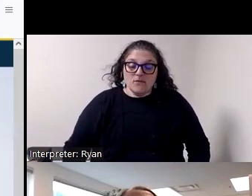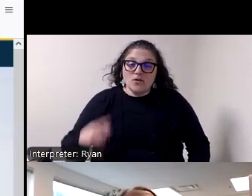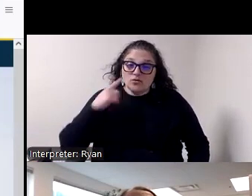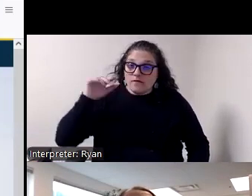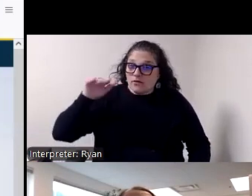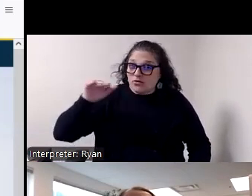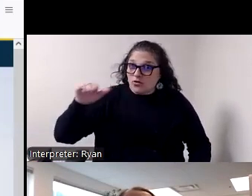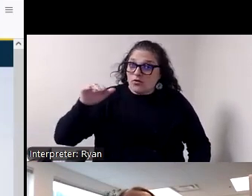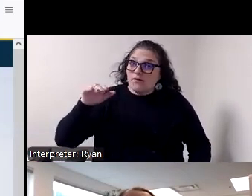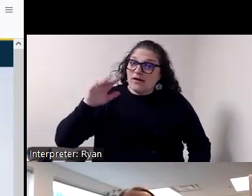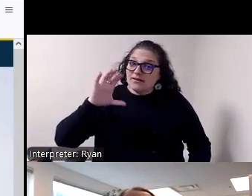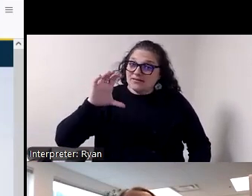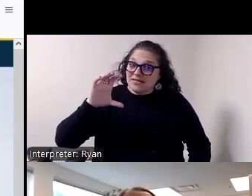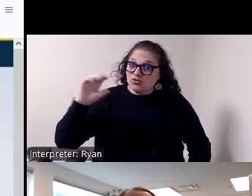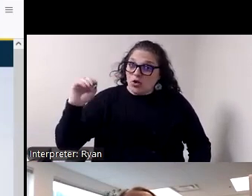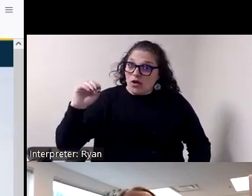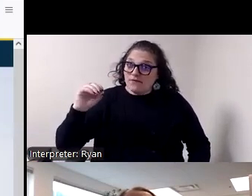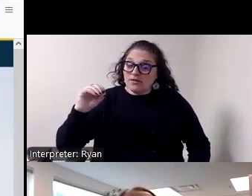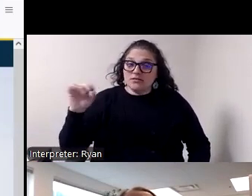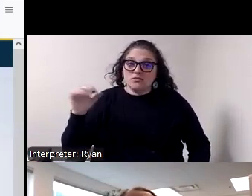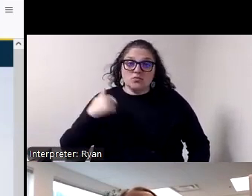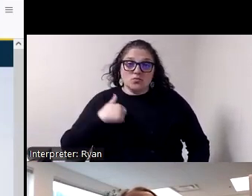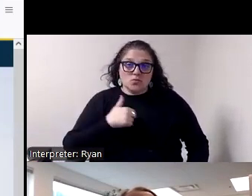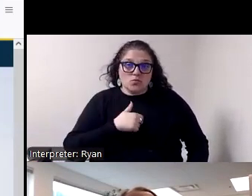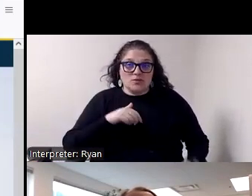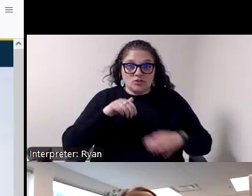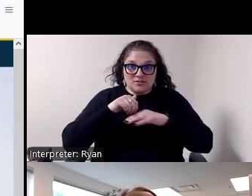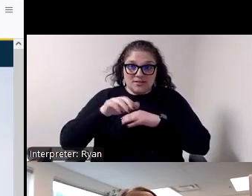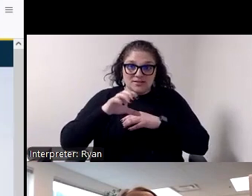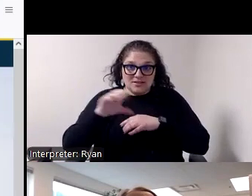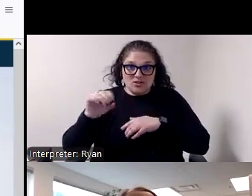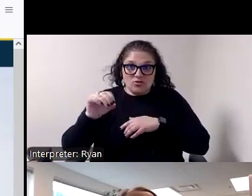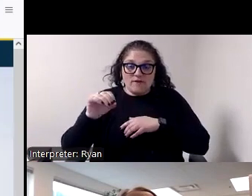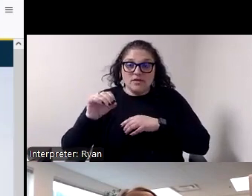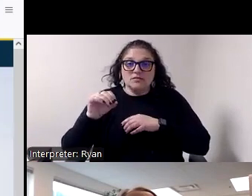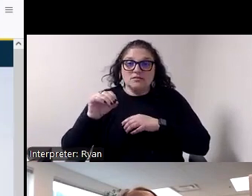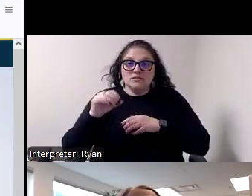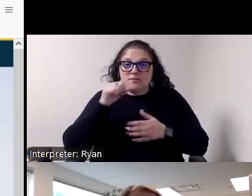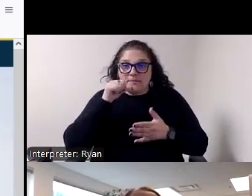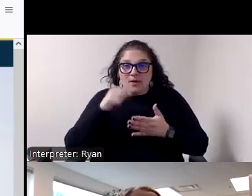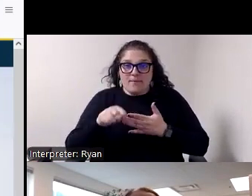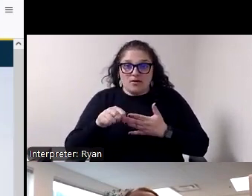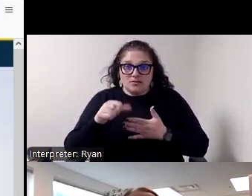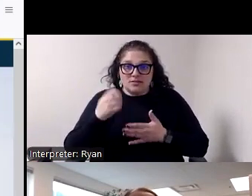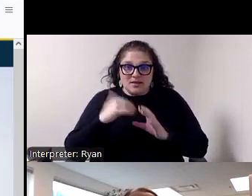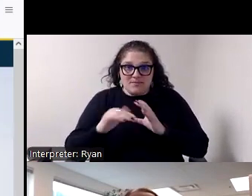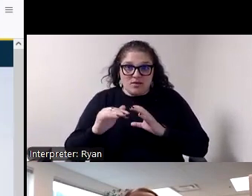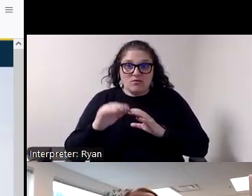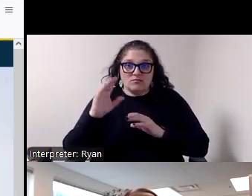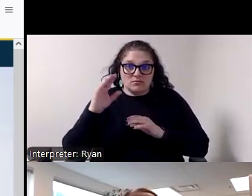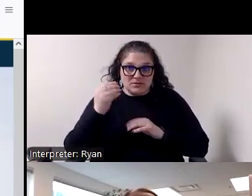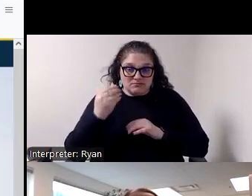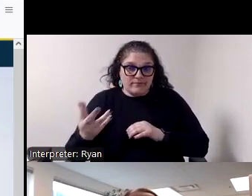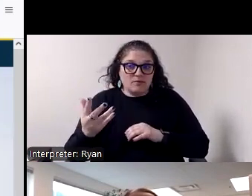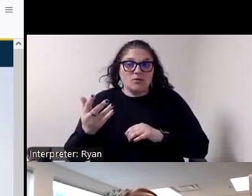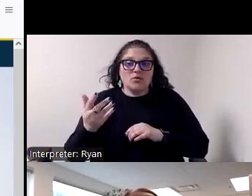office, to do it just like before, we'll send it to the central office mailbox, you know, Yeah. the main, and just